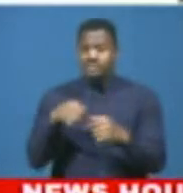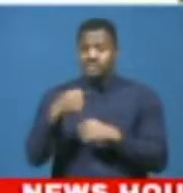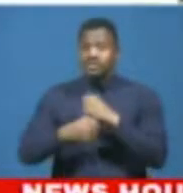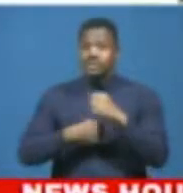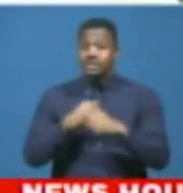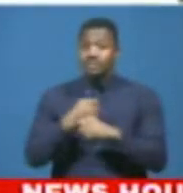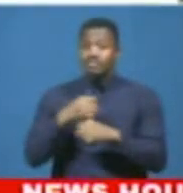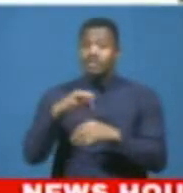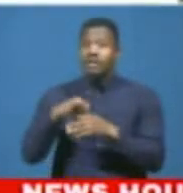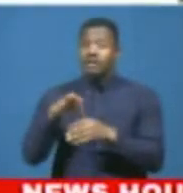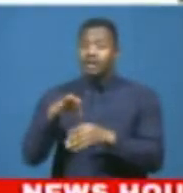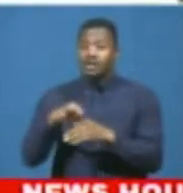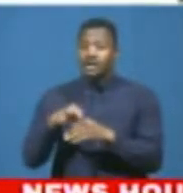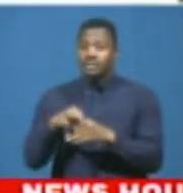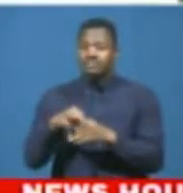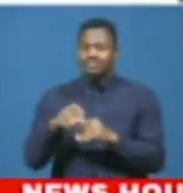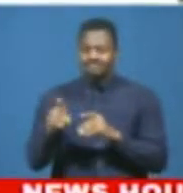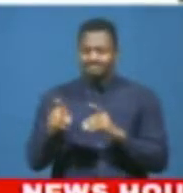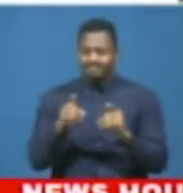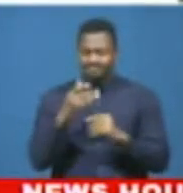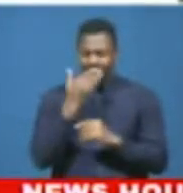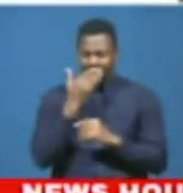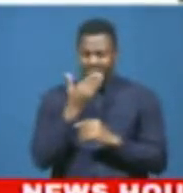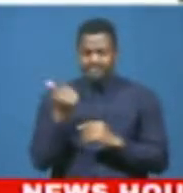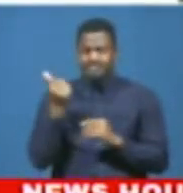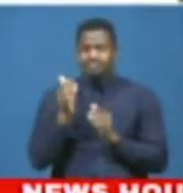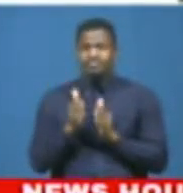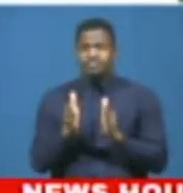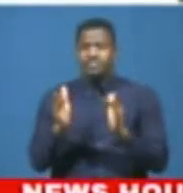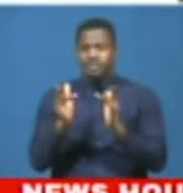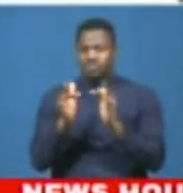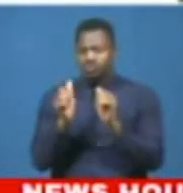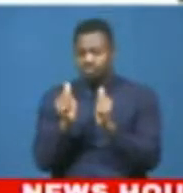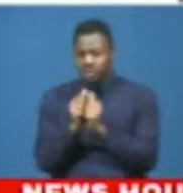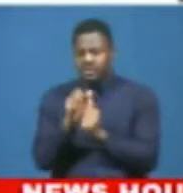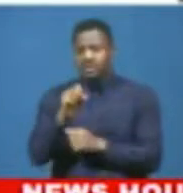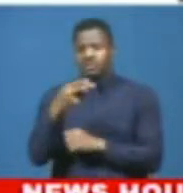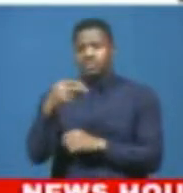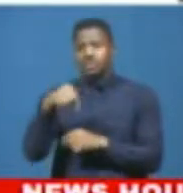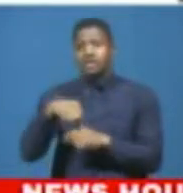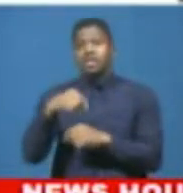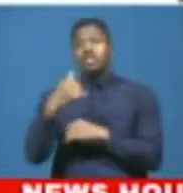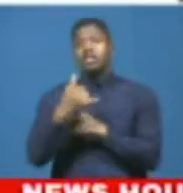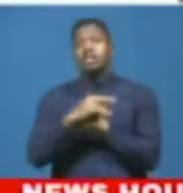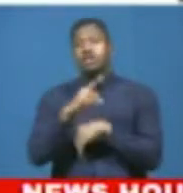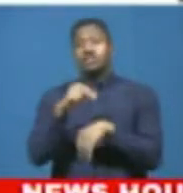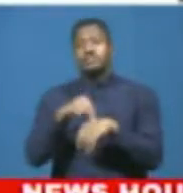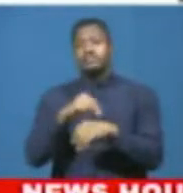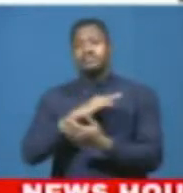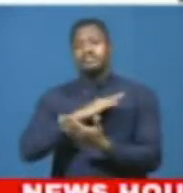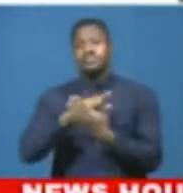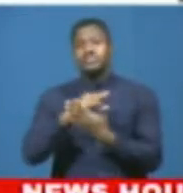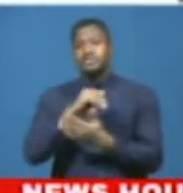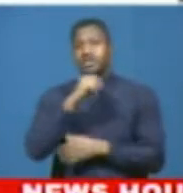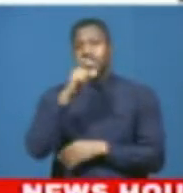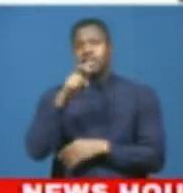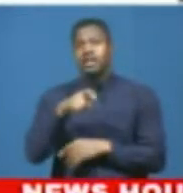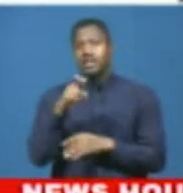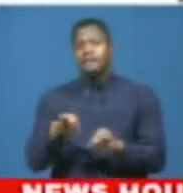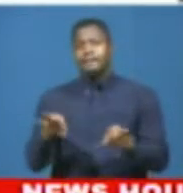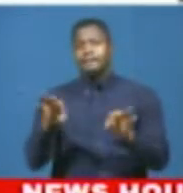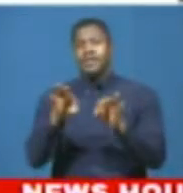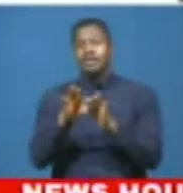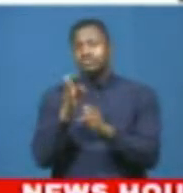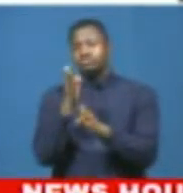elections are done in consultation with the stakeholders of the nation to prevent unnecessary